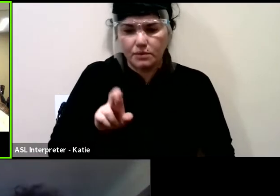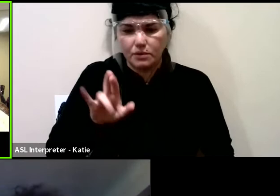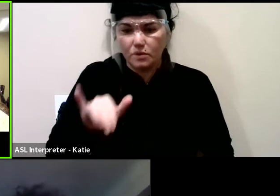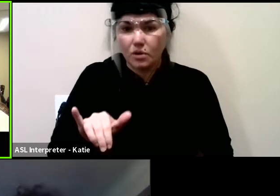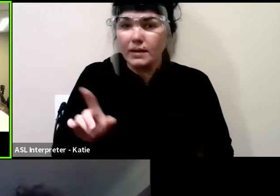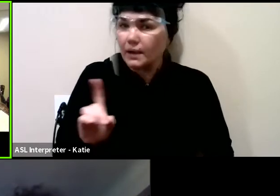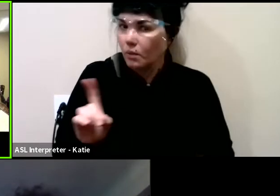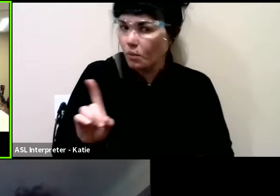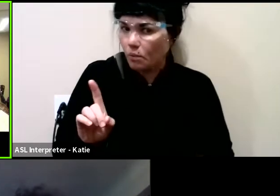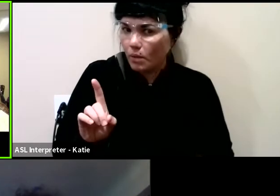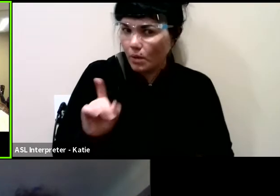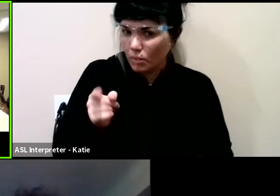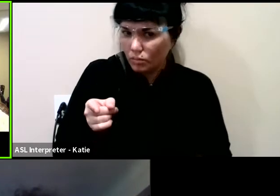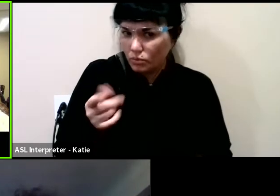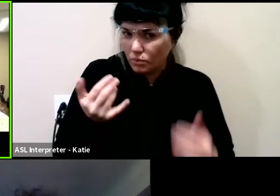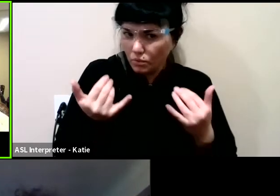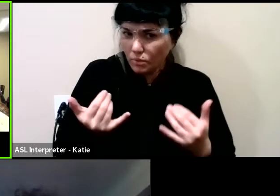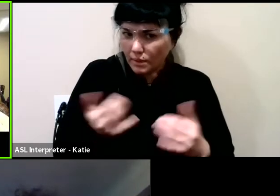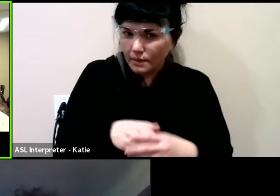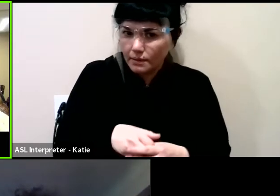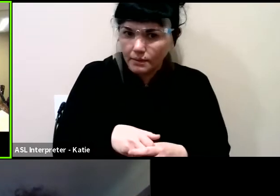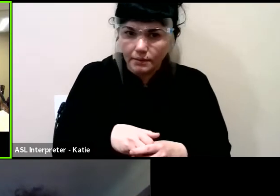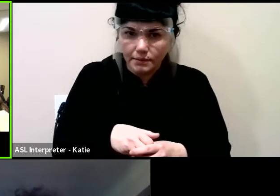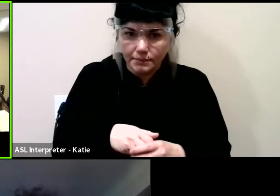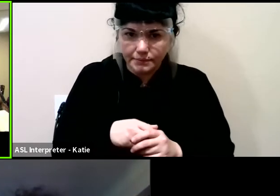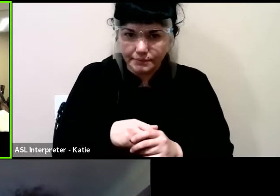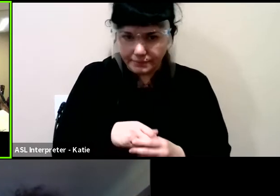you're attending remotely from